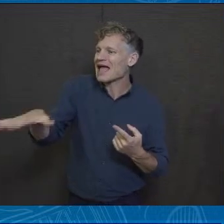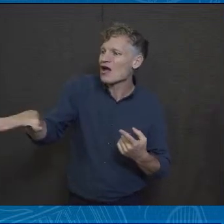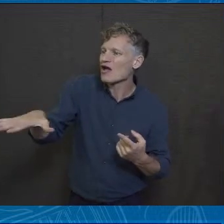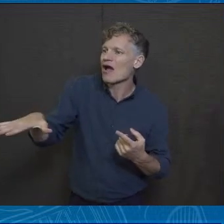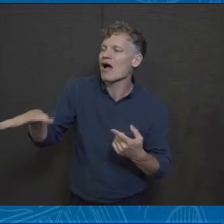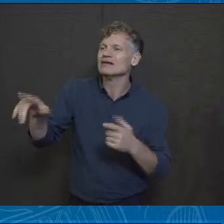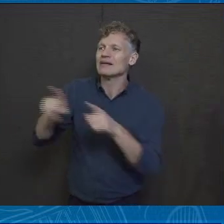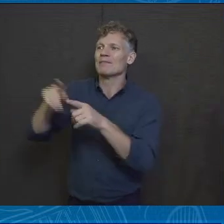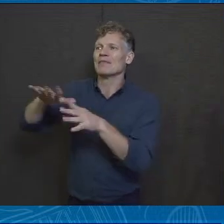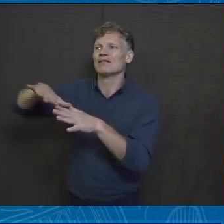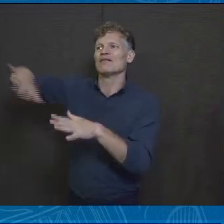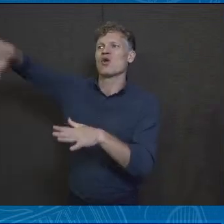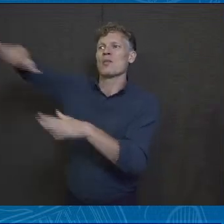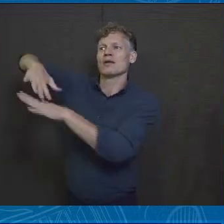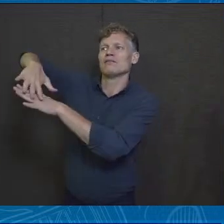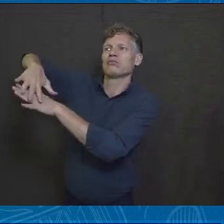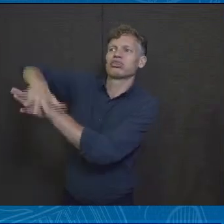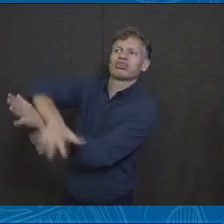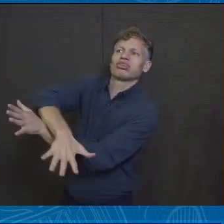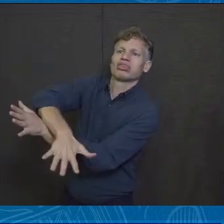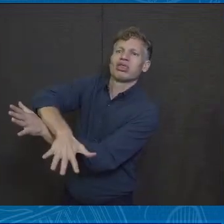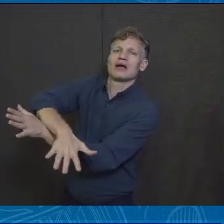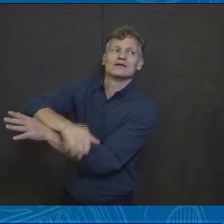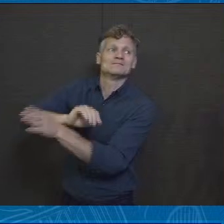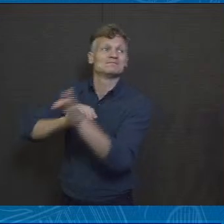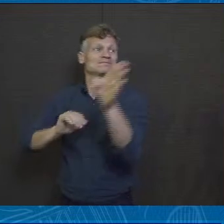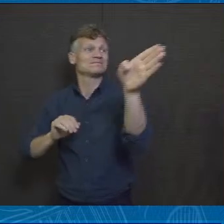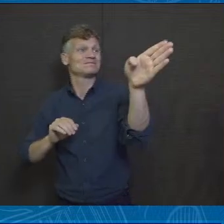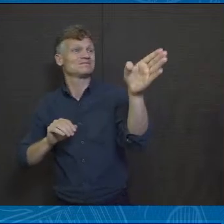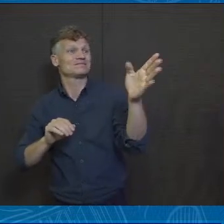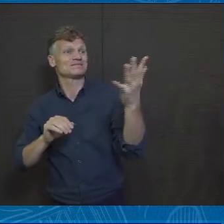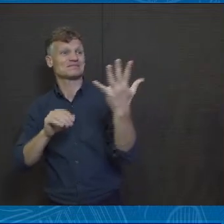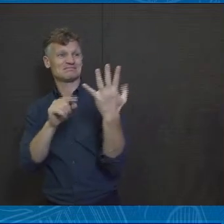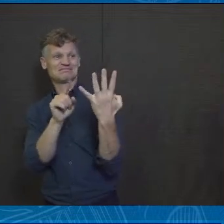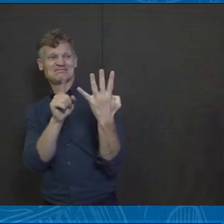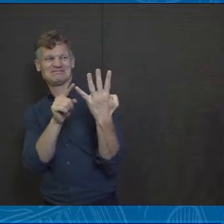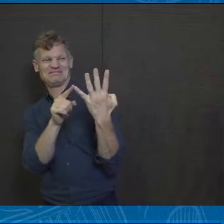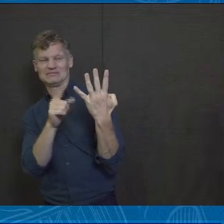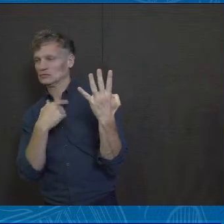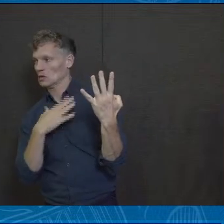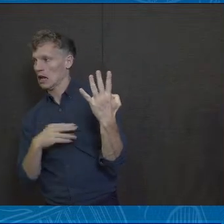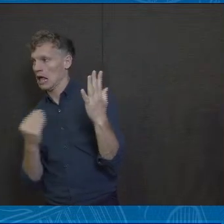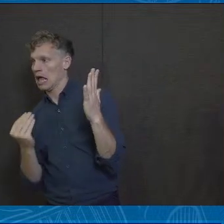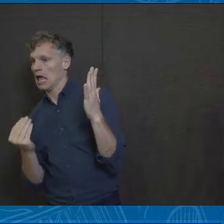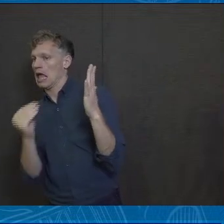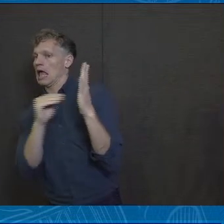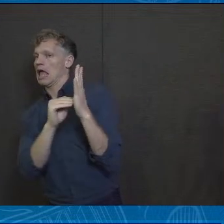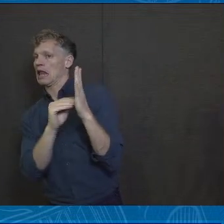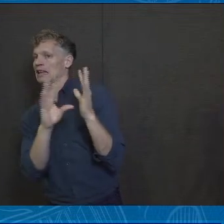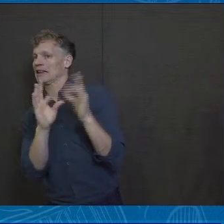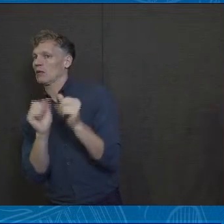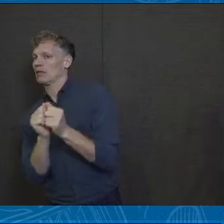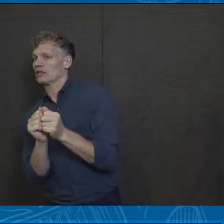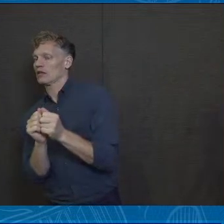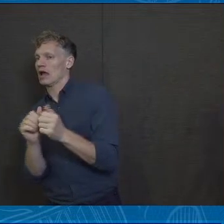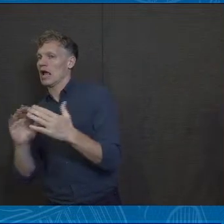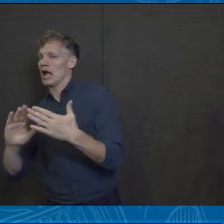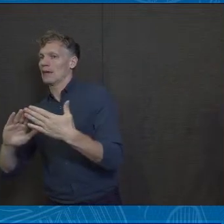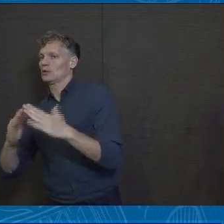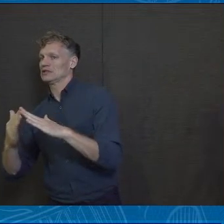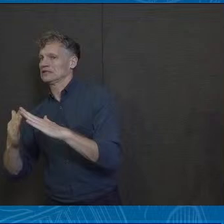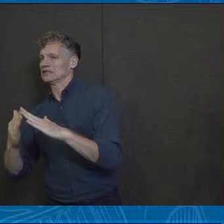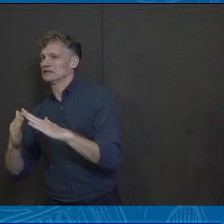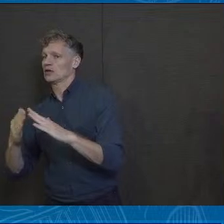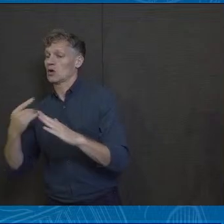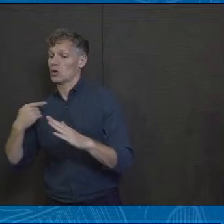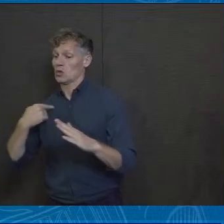failure. If I may just add on for community, when we work with